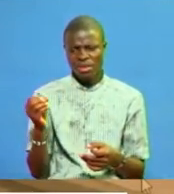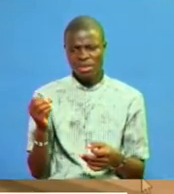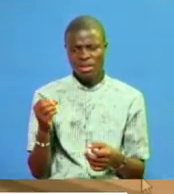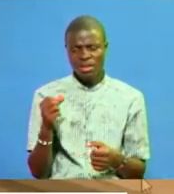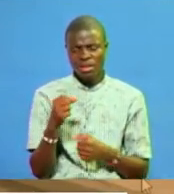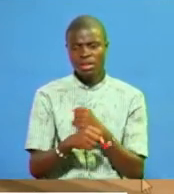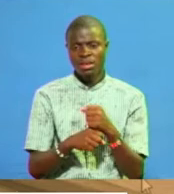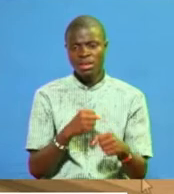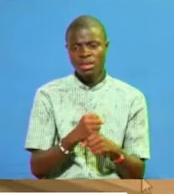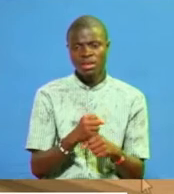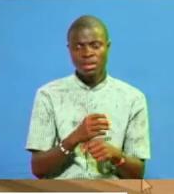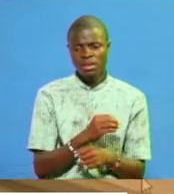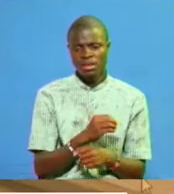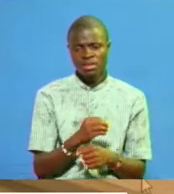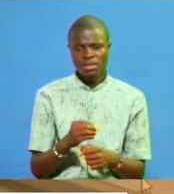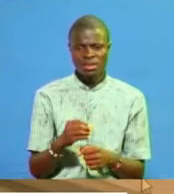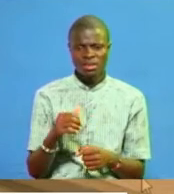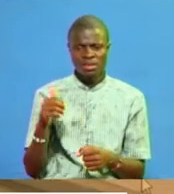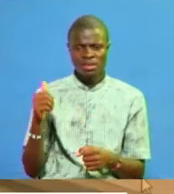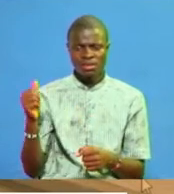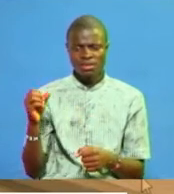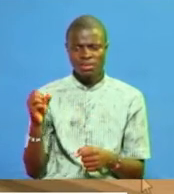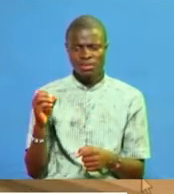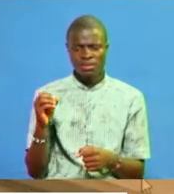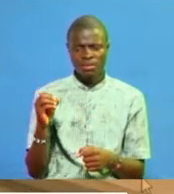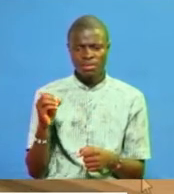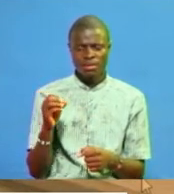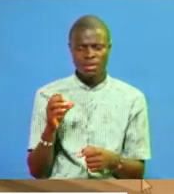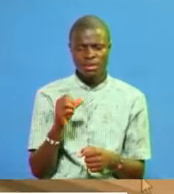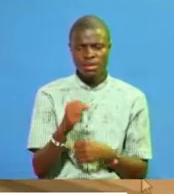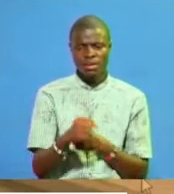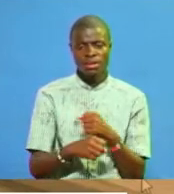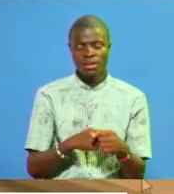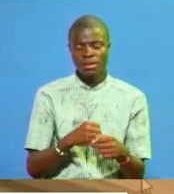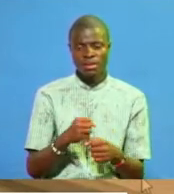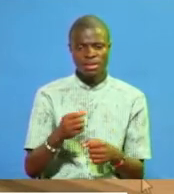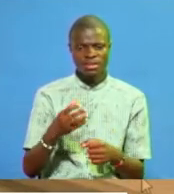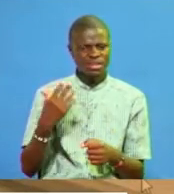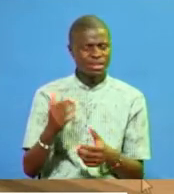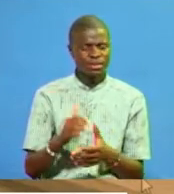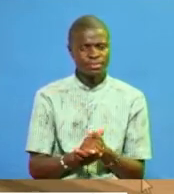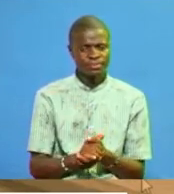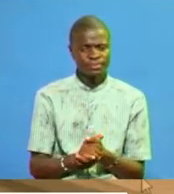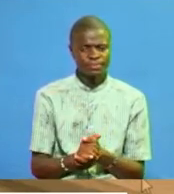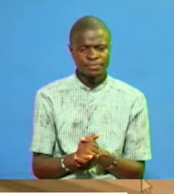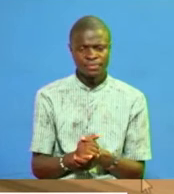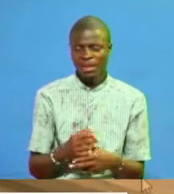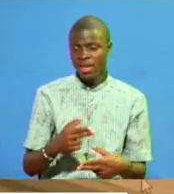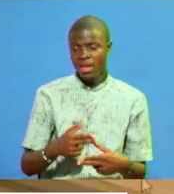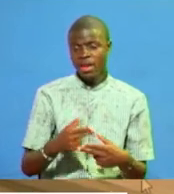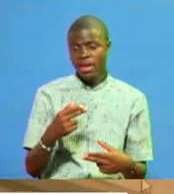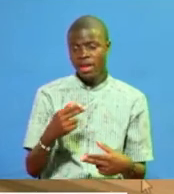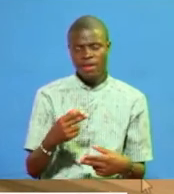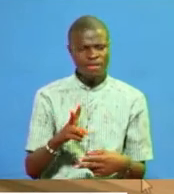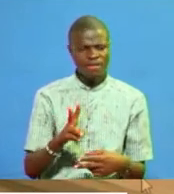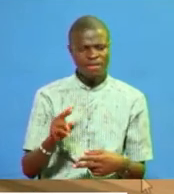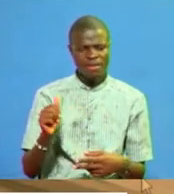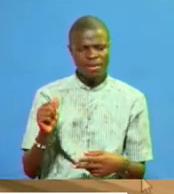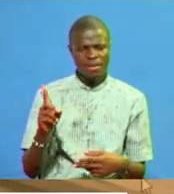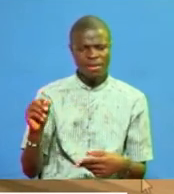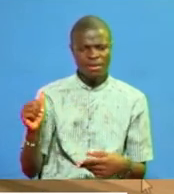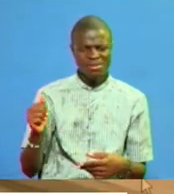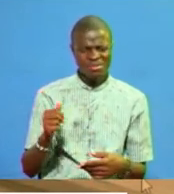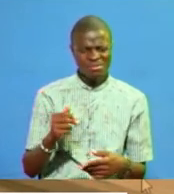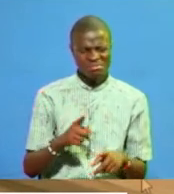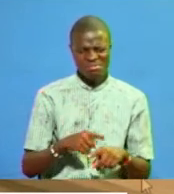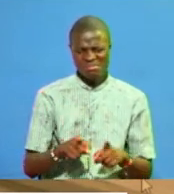very strong purchasing power, but since the central bank has been increasing the monetary base year by year by year, then you realize that the same